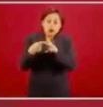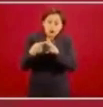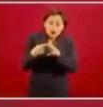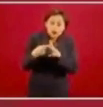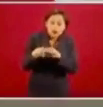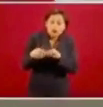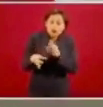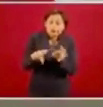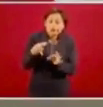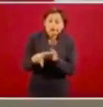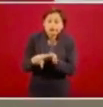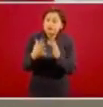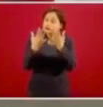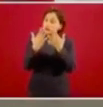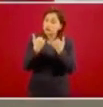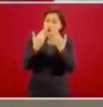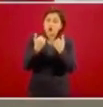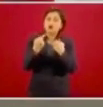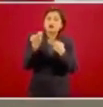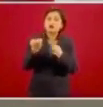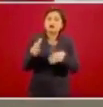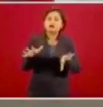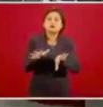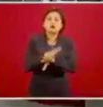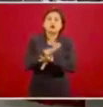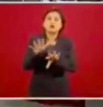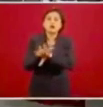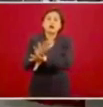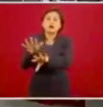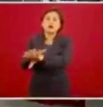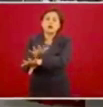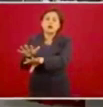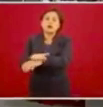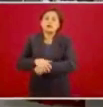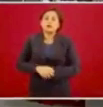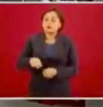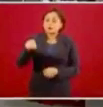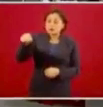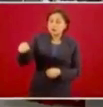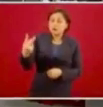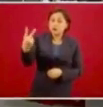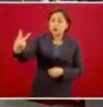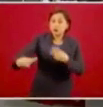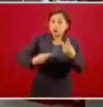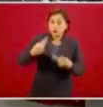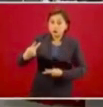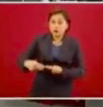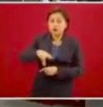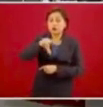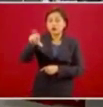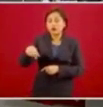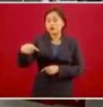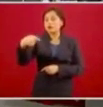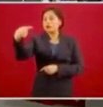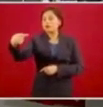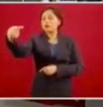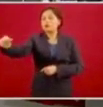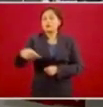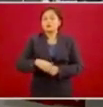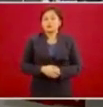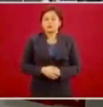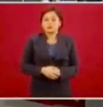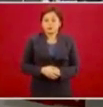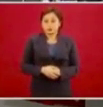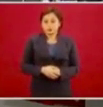vary. We do not have absolute numbers of how that's going to happen, but we know it will happen in the developing